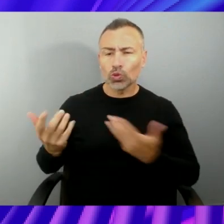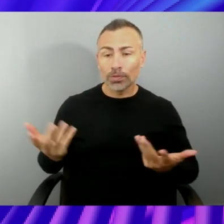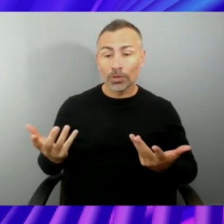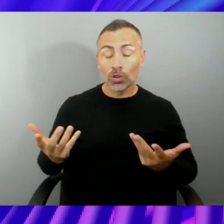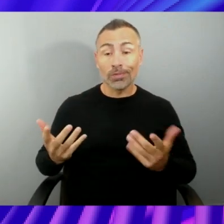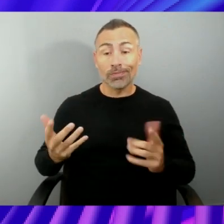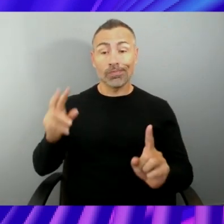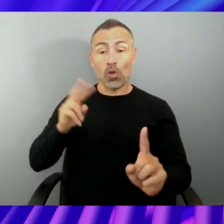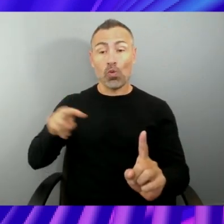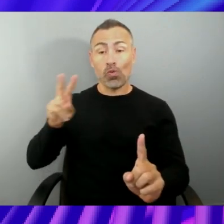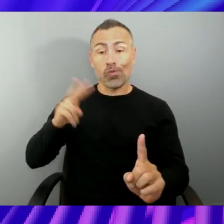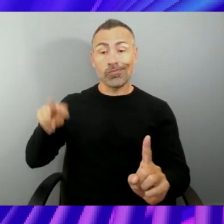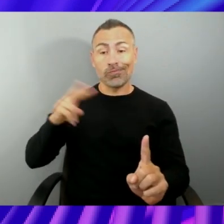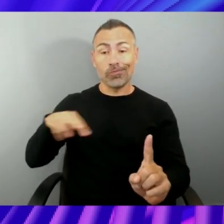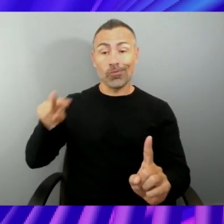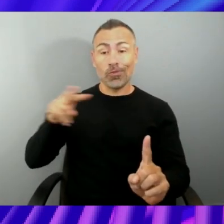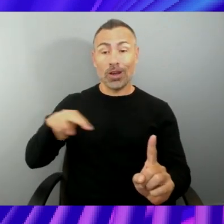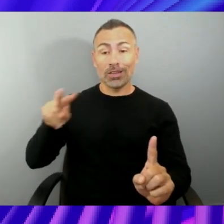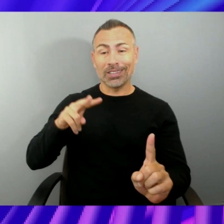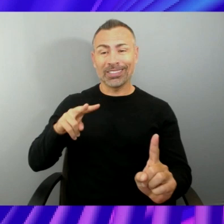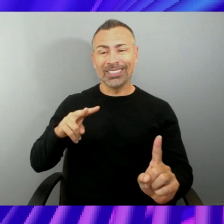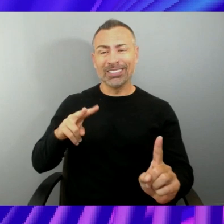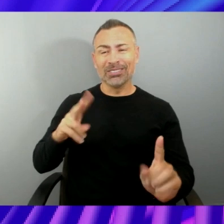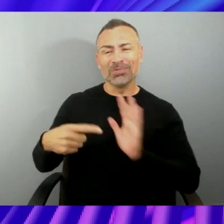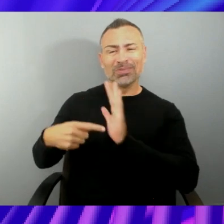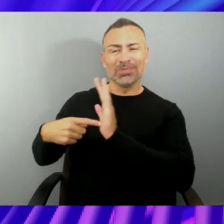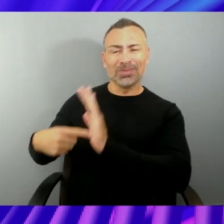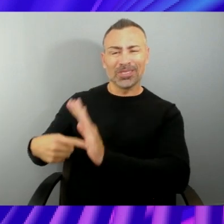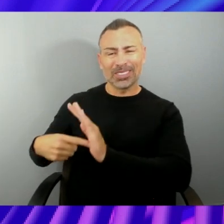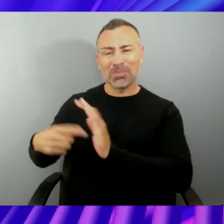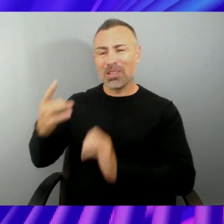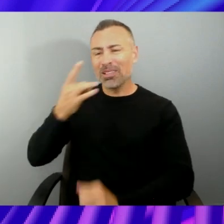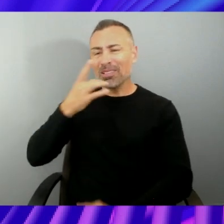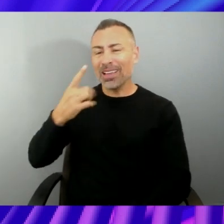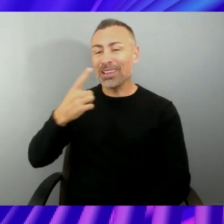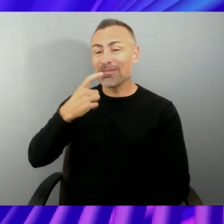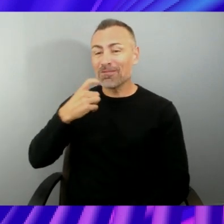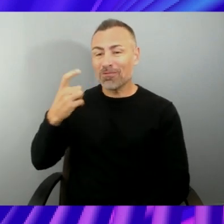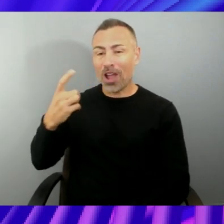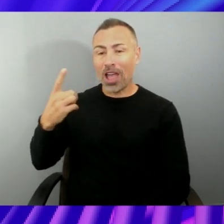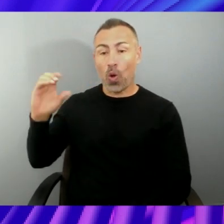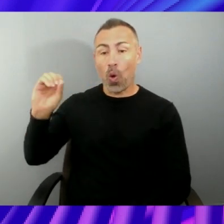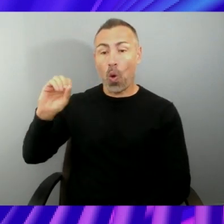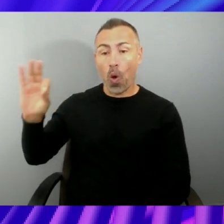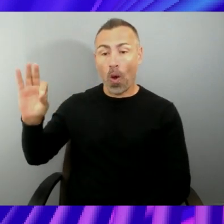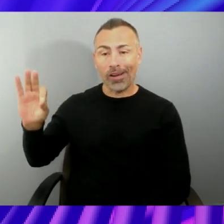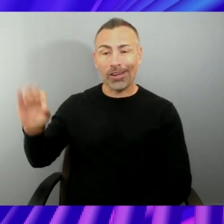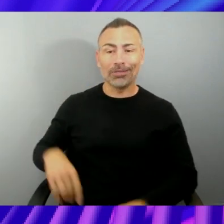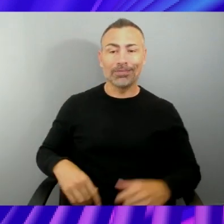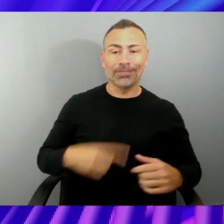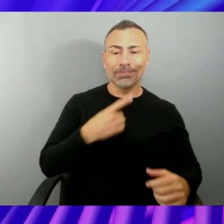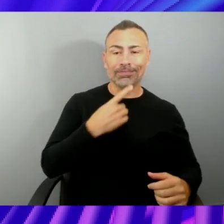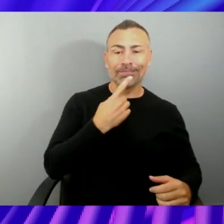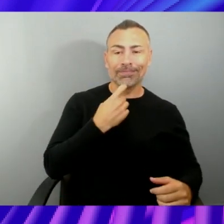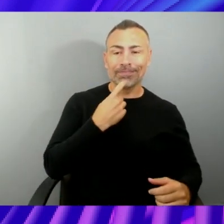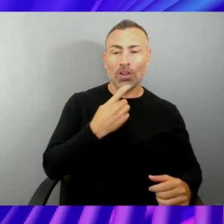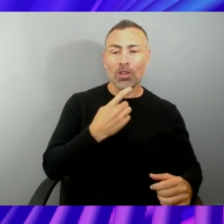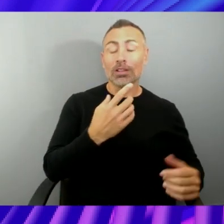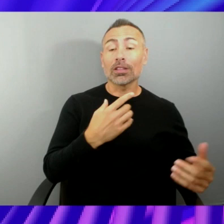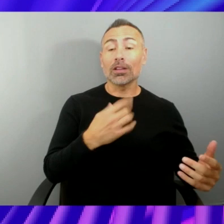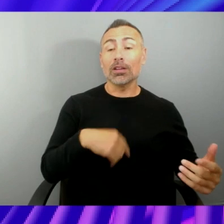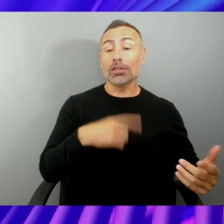off? Yeah, useful, certainly. If the car is off, or worse yet, if you can't start the car, you need to have